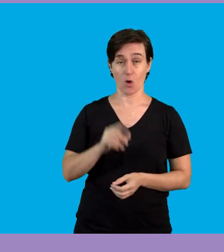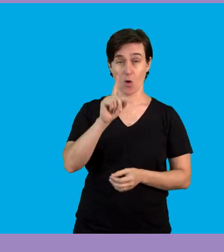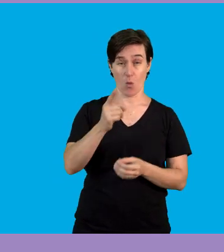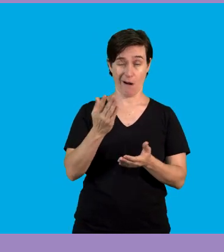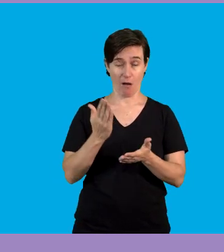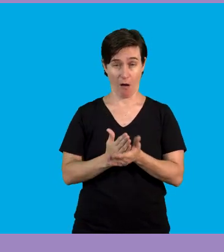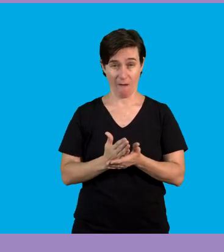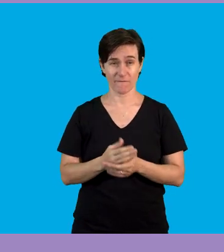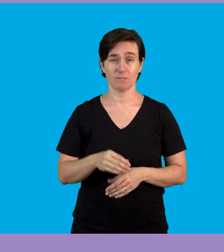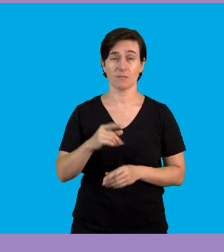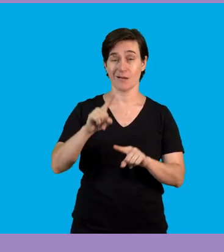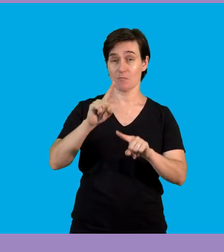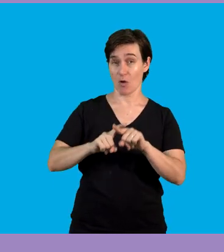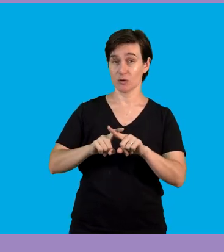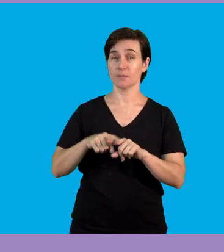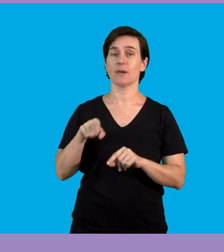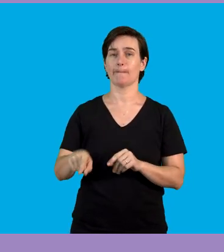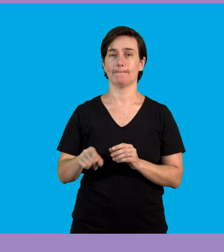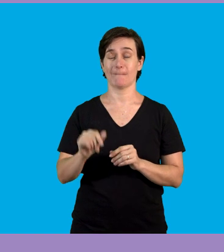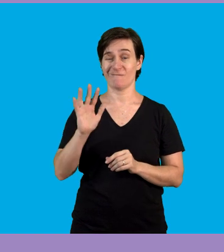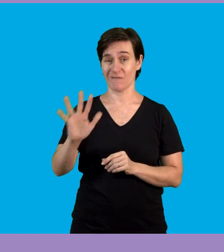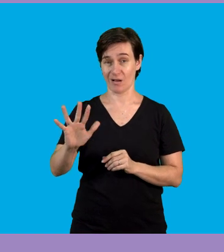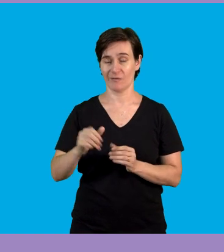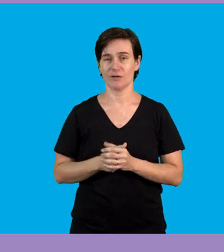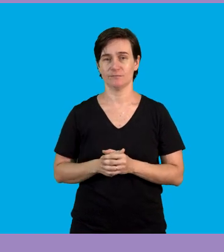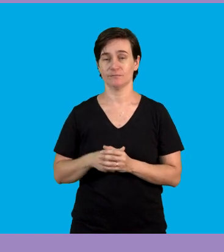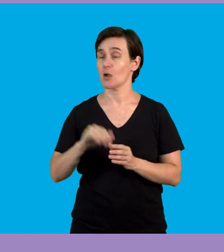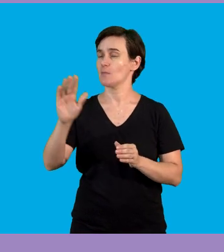1/2. We're going to multiply that by